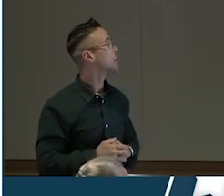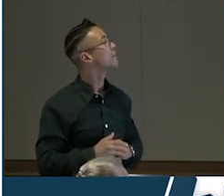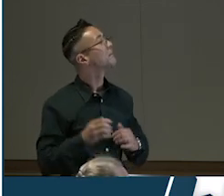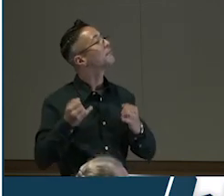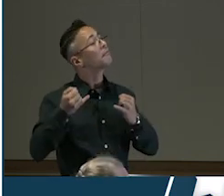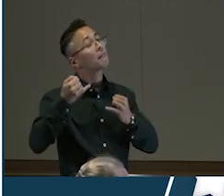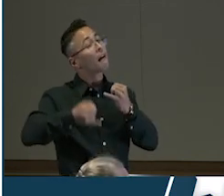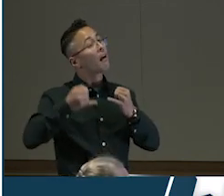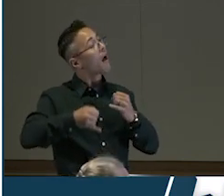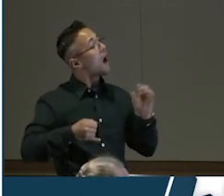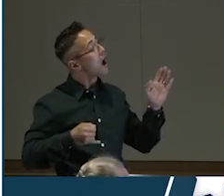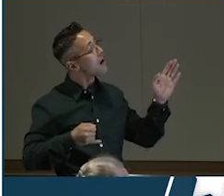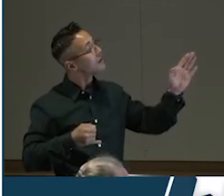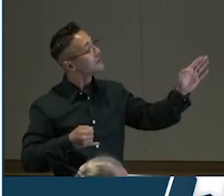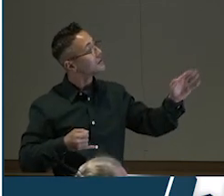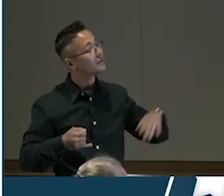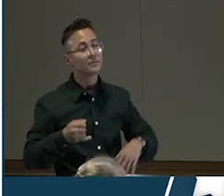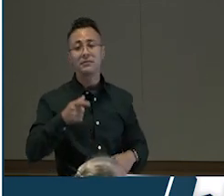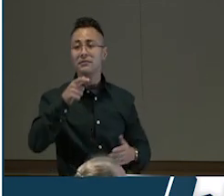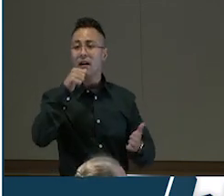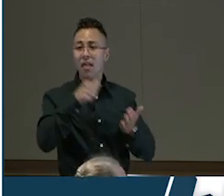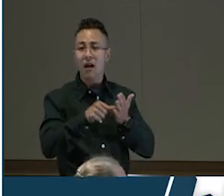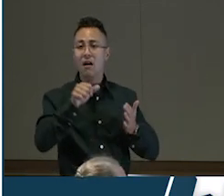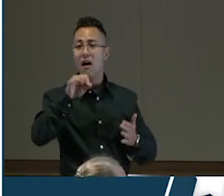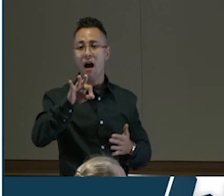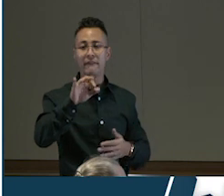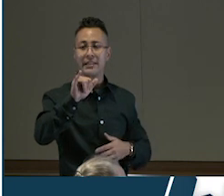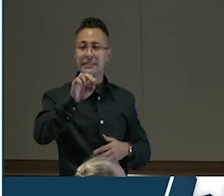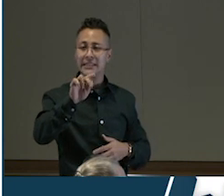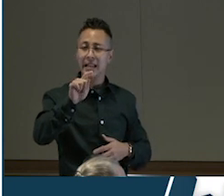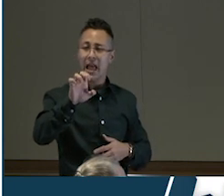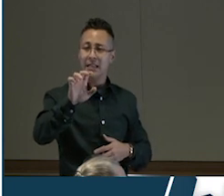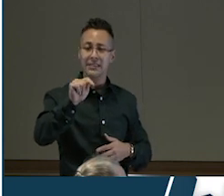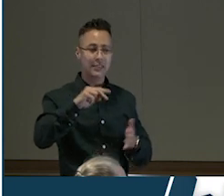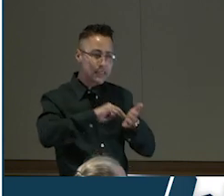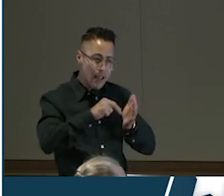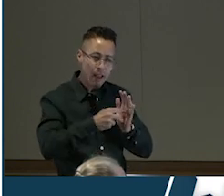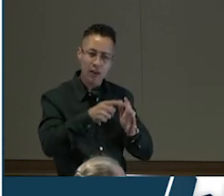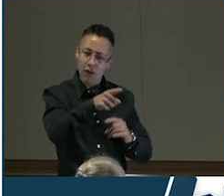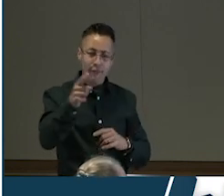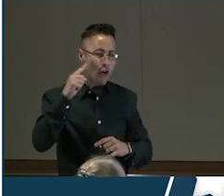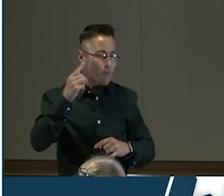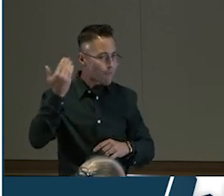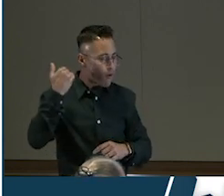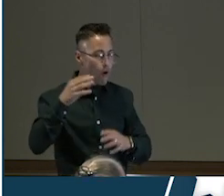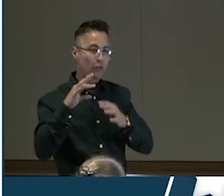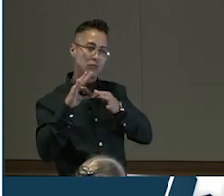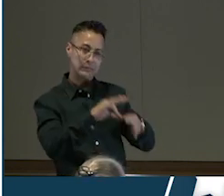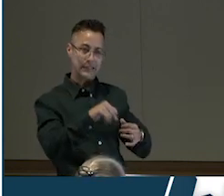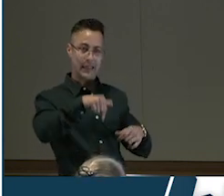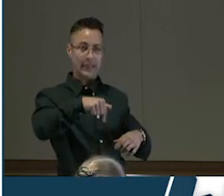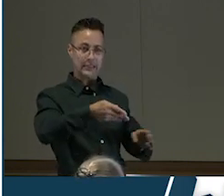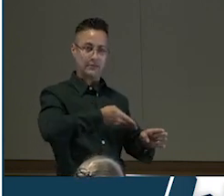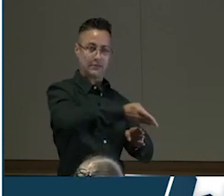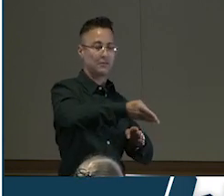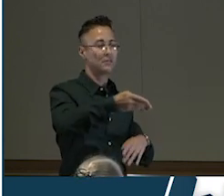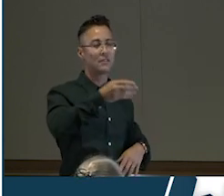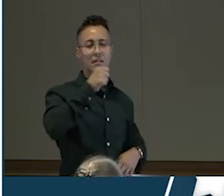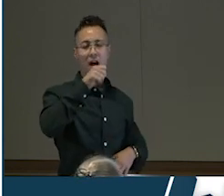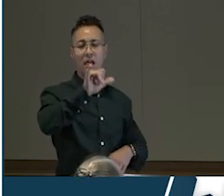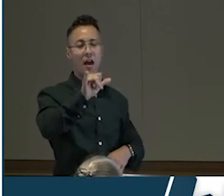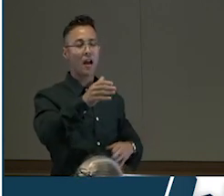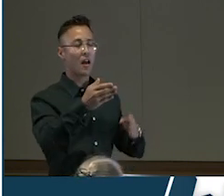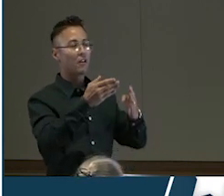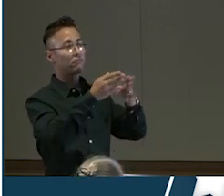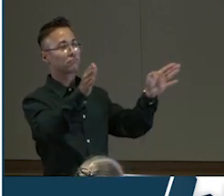the last thing on here is a letter of intent. Has anyone ever heard of a letter of intent in the special needs space? Not just a regular legal letter